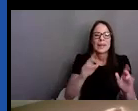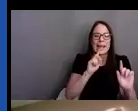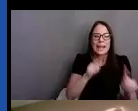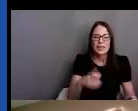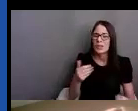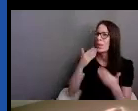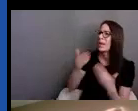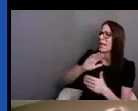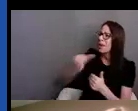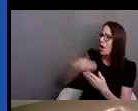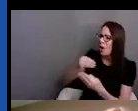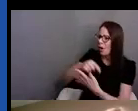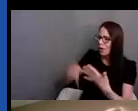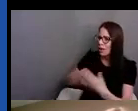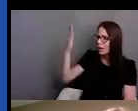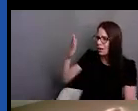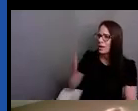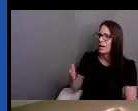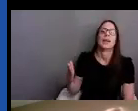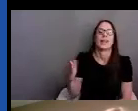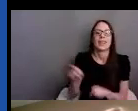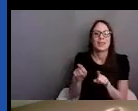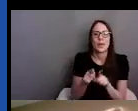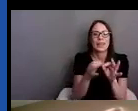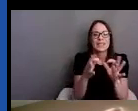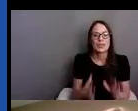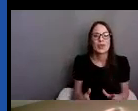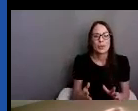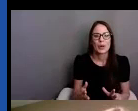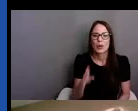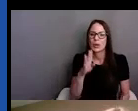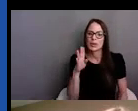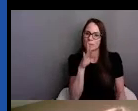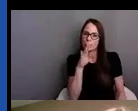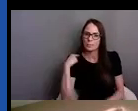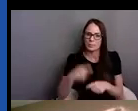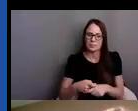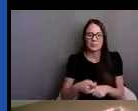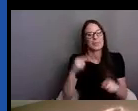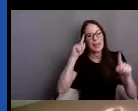so much, as well as our interpreters, and I hope that you all have a great rest of your day. Thank you.